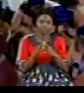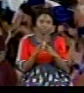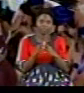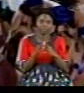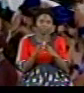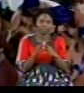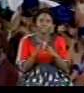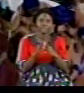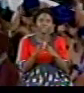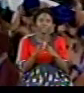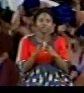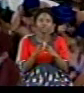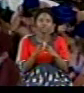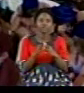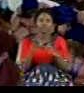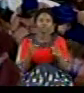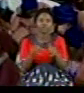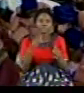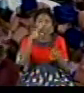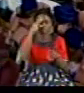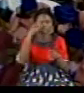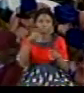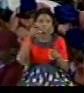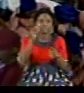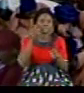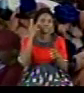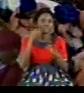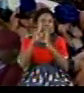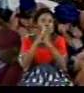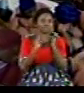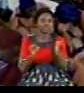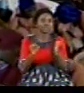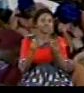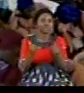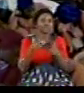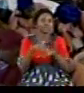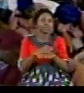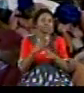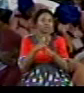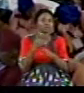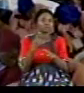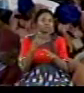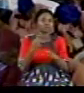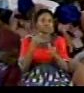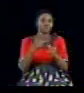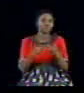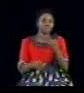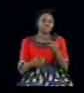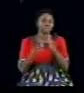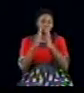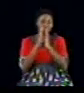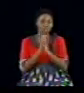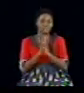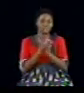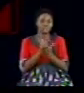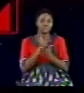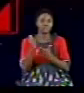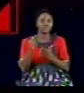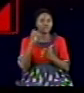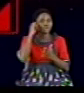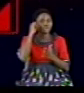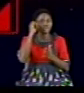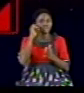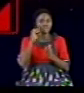but as a man of God was praying tonight, after the final amen, he checked up, and lo and